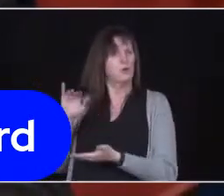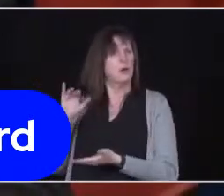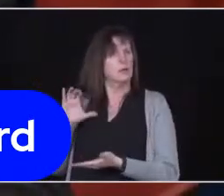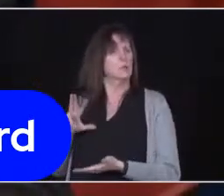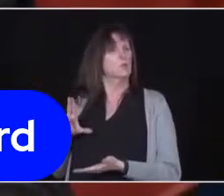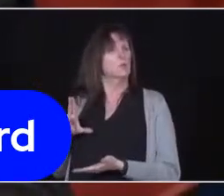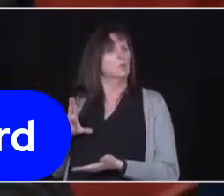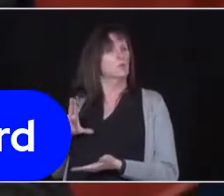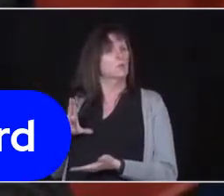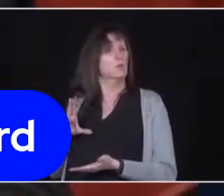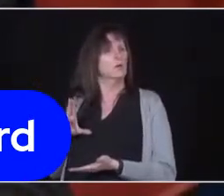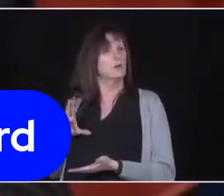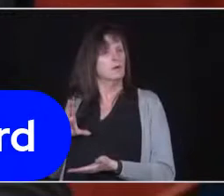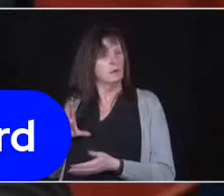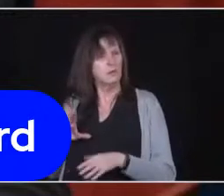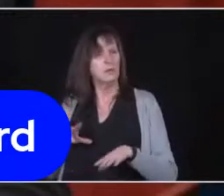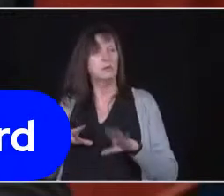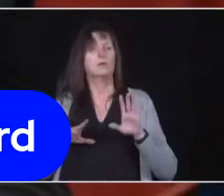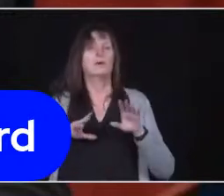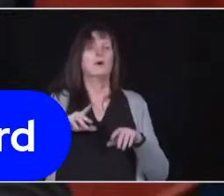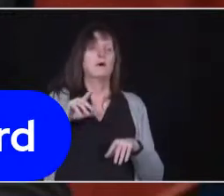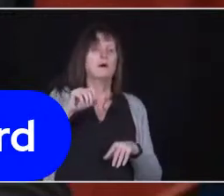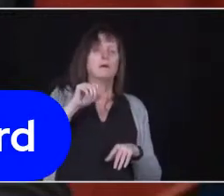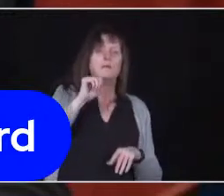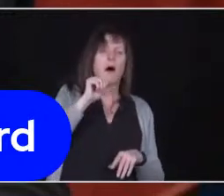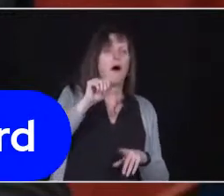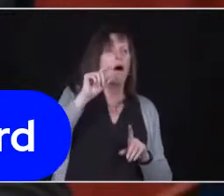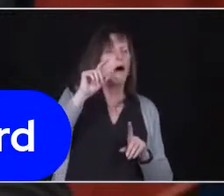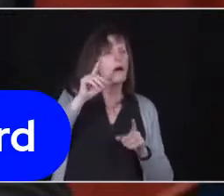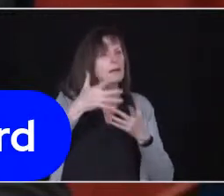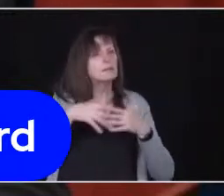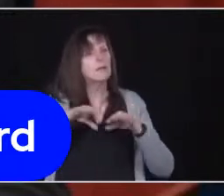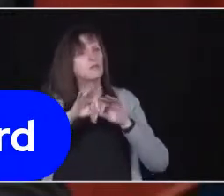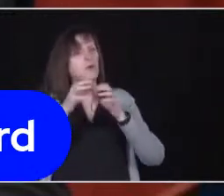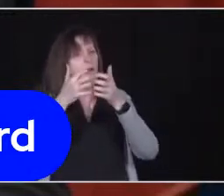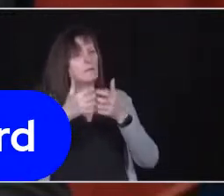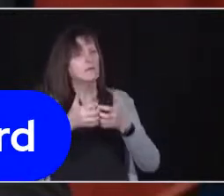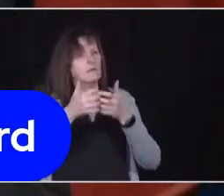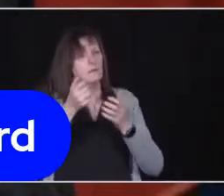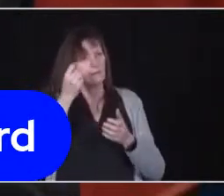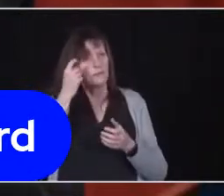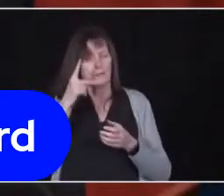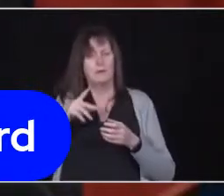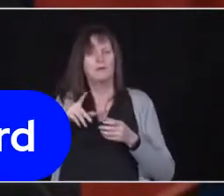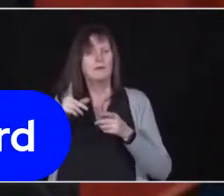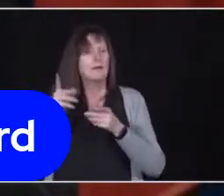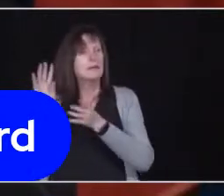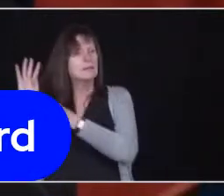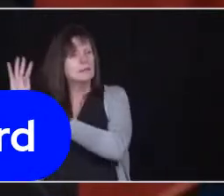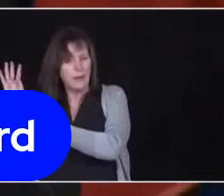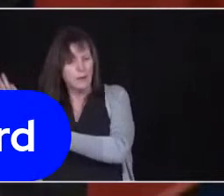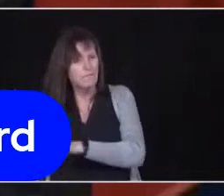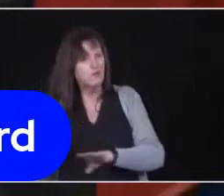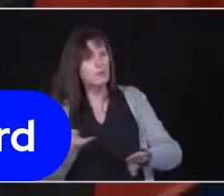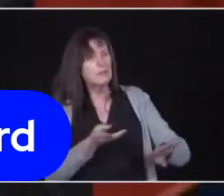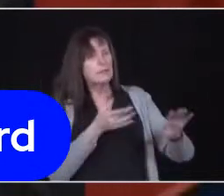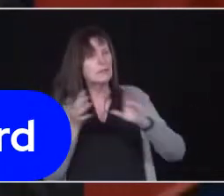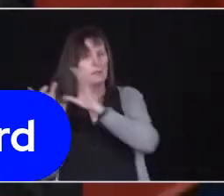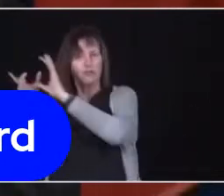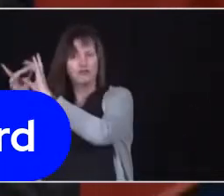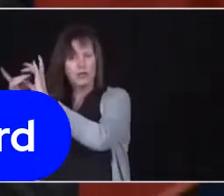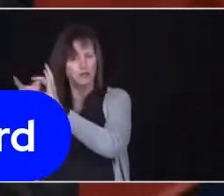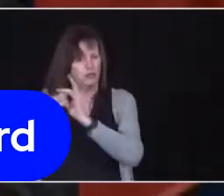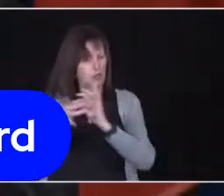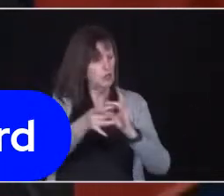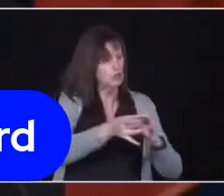chain. The supply chain is so, so deep. You can pick one and not the other.